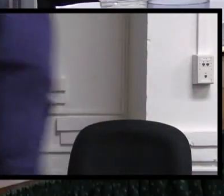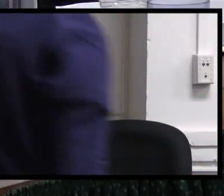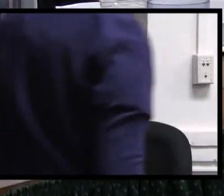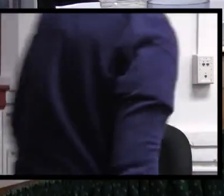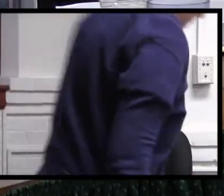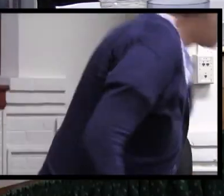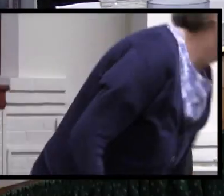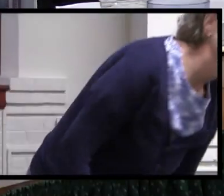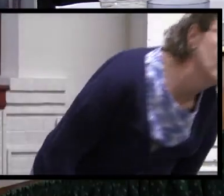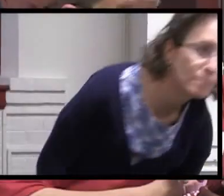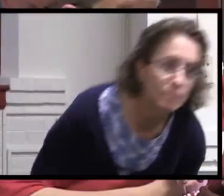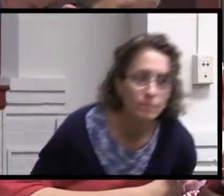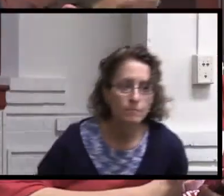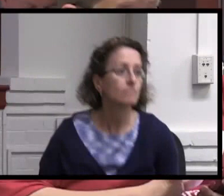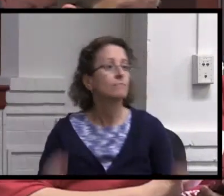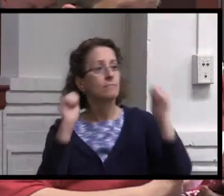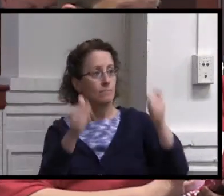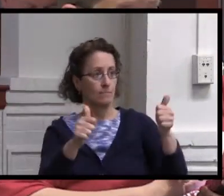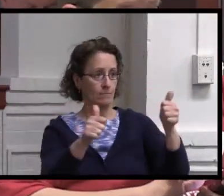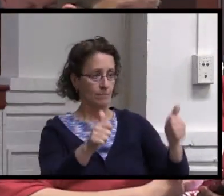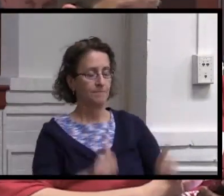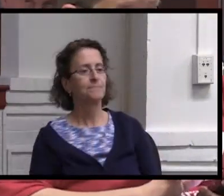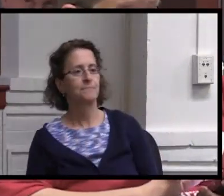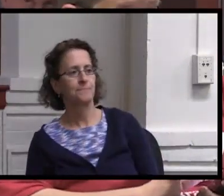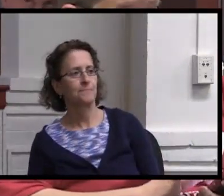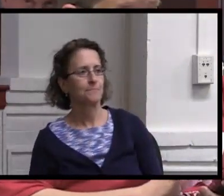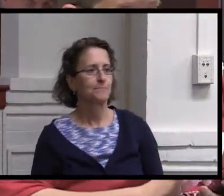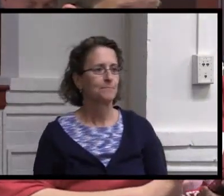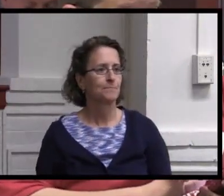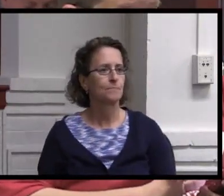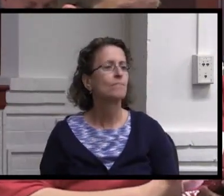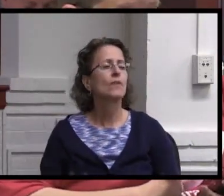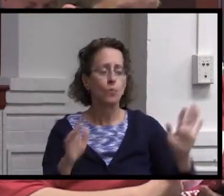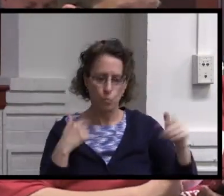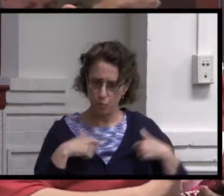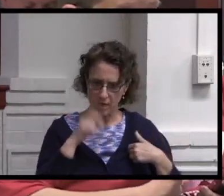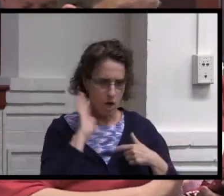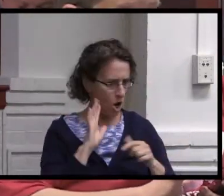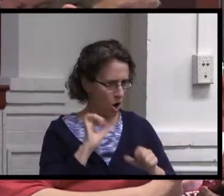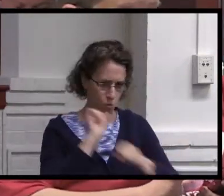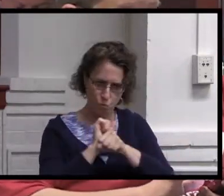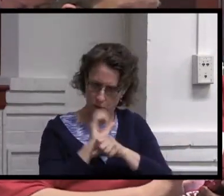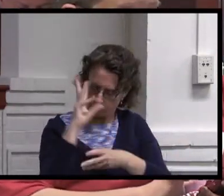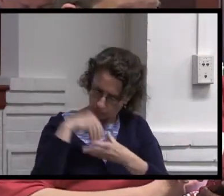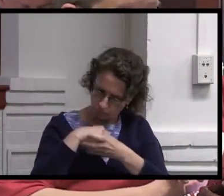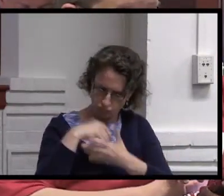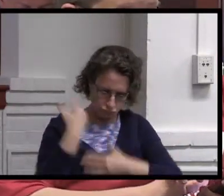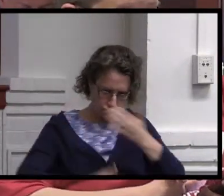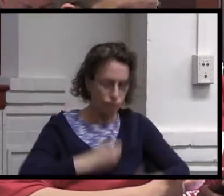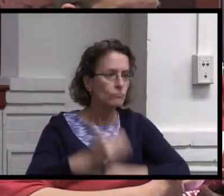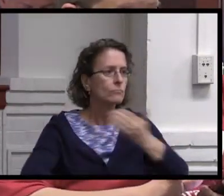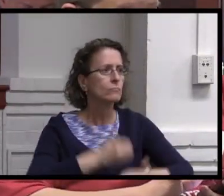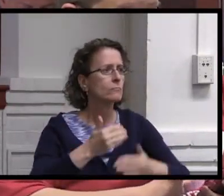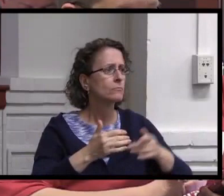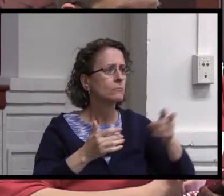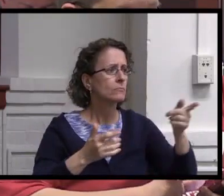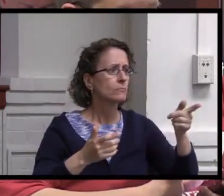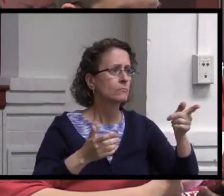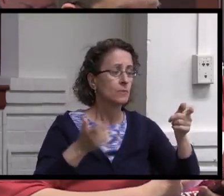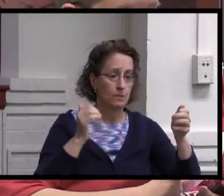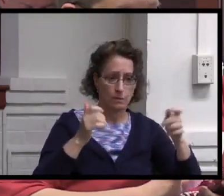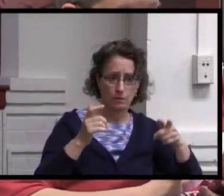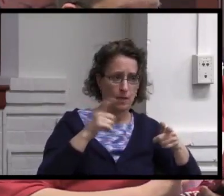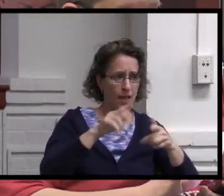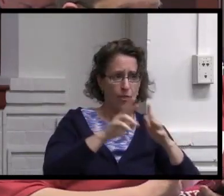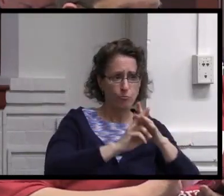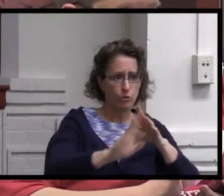Okay, all right. We're committed. We're at the retreat? Or? Yes. Probably.